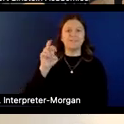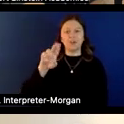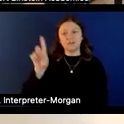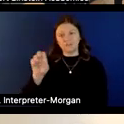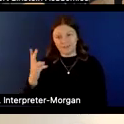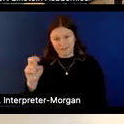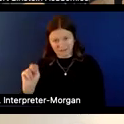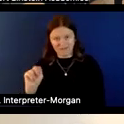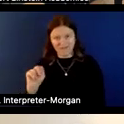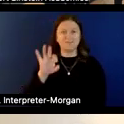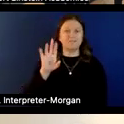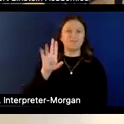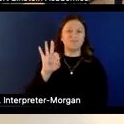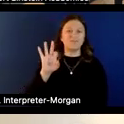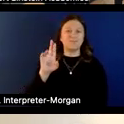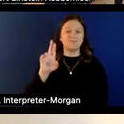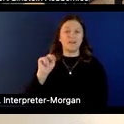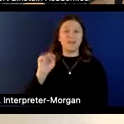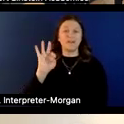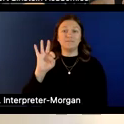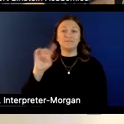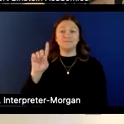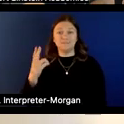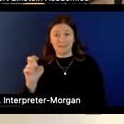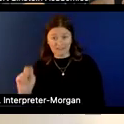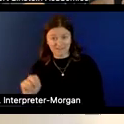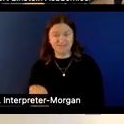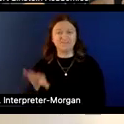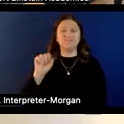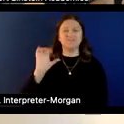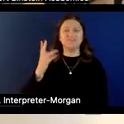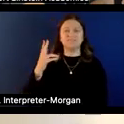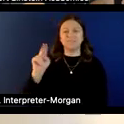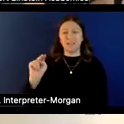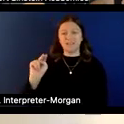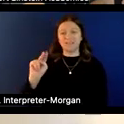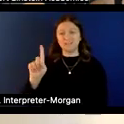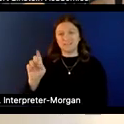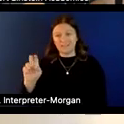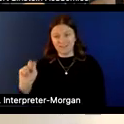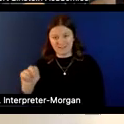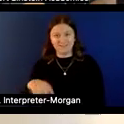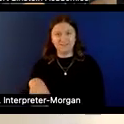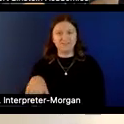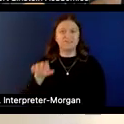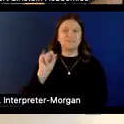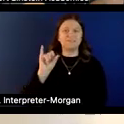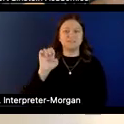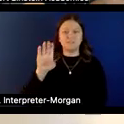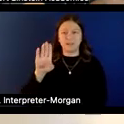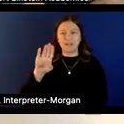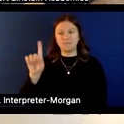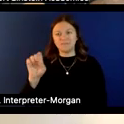15, 16, 17, 18, 19,